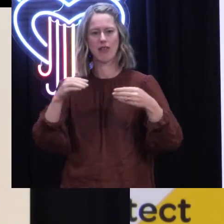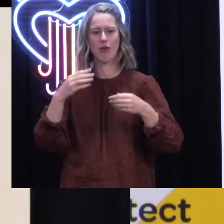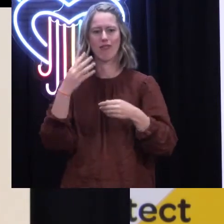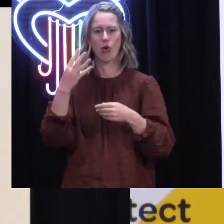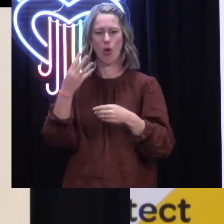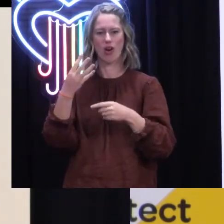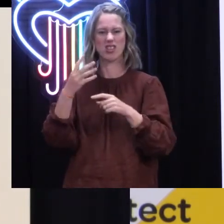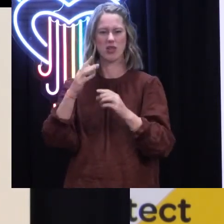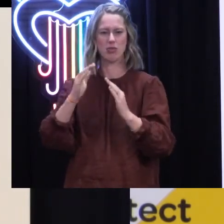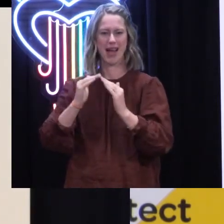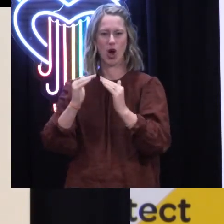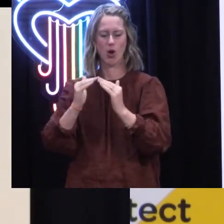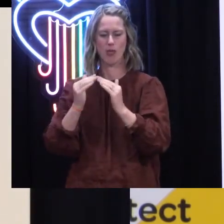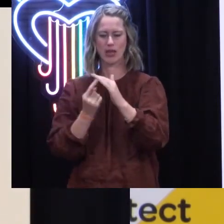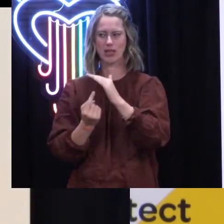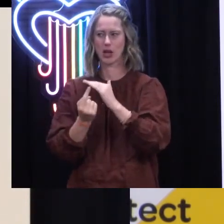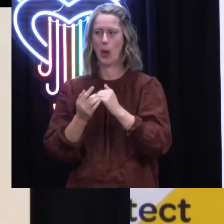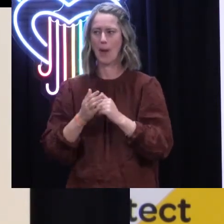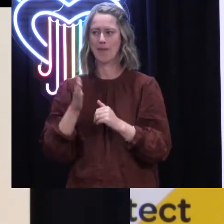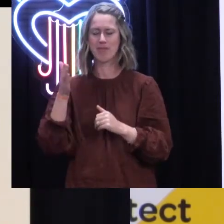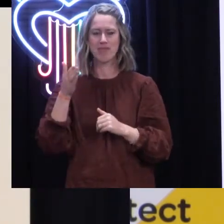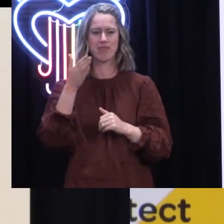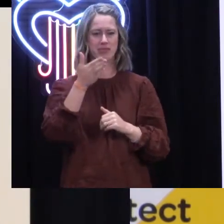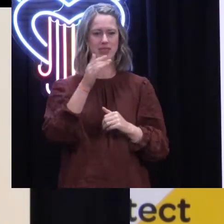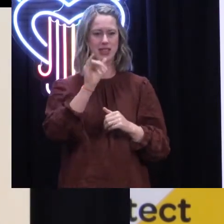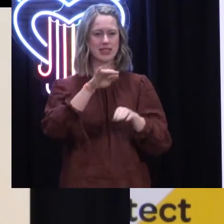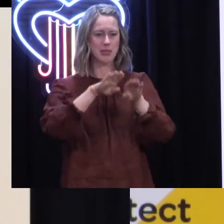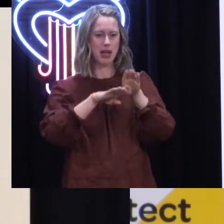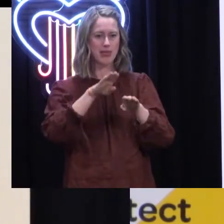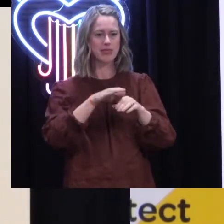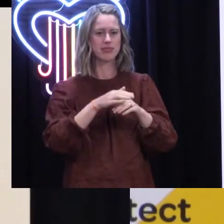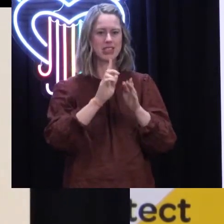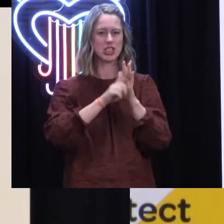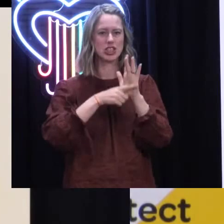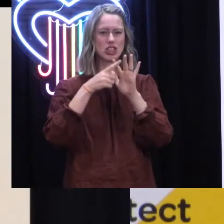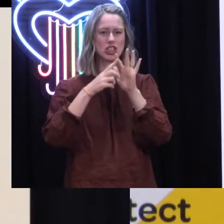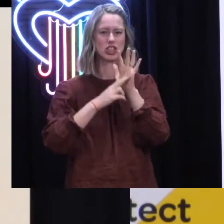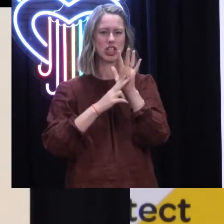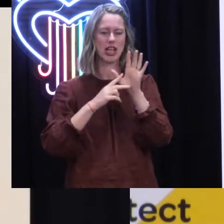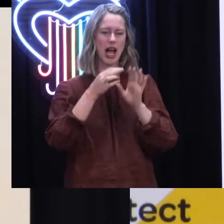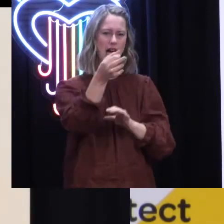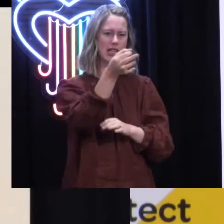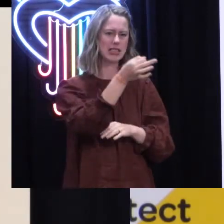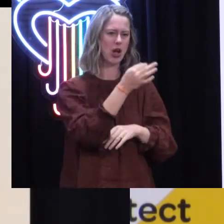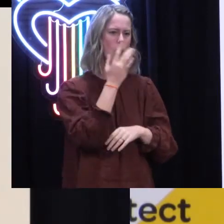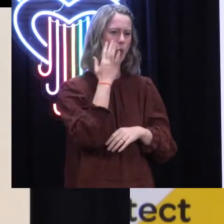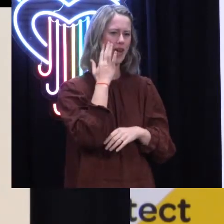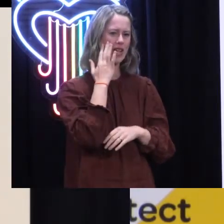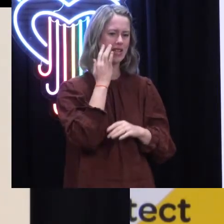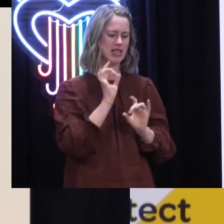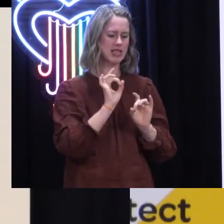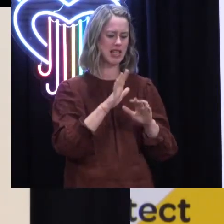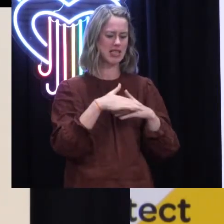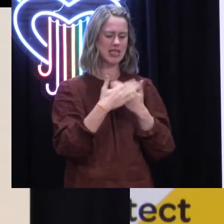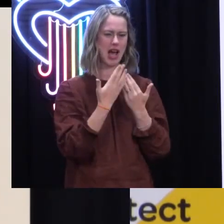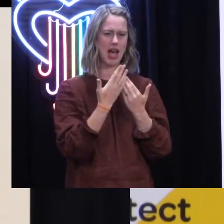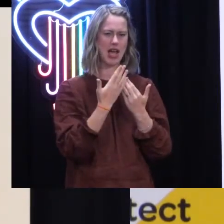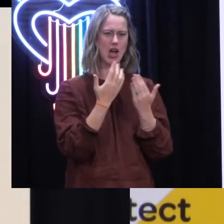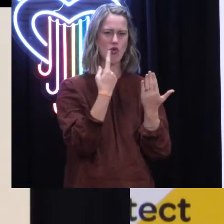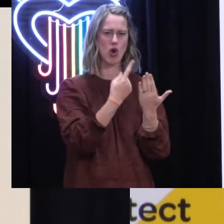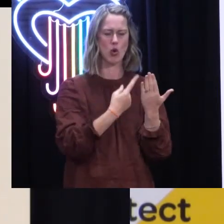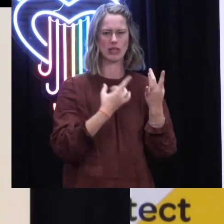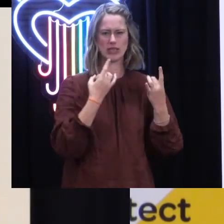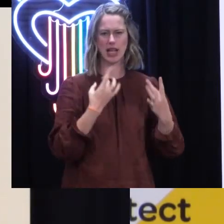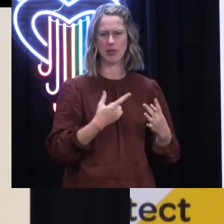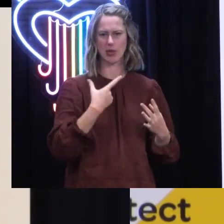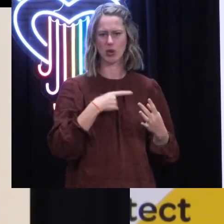environment, so they're back in their own homes. Do you know on the basis it's on the same line of questioning? On the same topic, Dr. Bloomfield, when exactly did the 10-day rule come into effect? Because